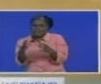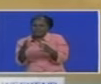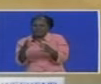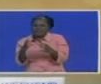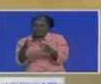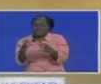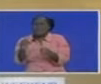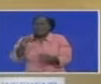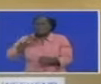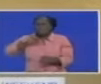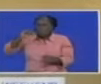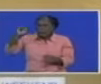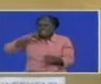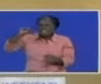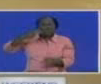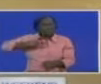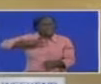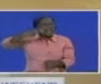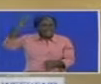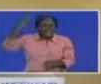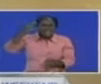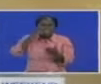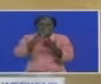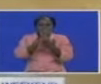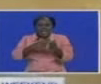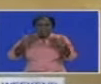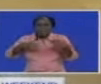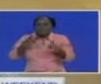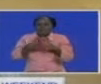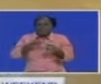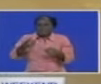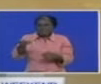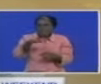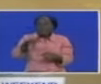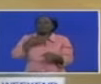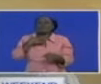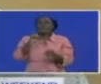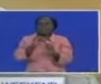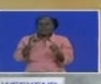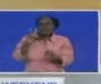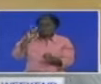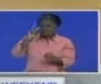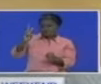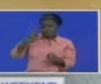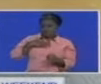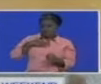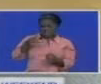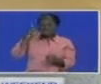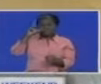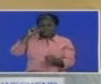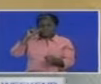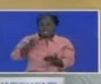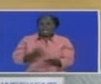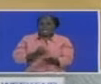polarized that there are other people, some people from some other quarters that are not wanted. My view was that that picture really helped